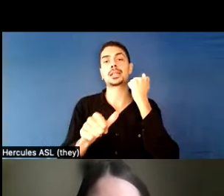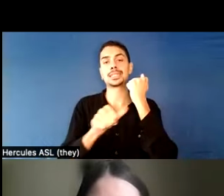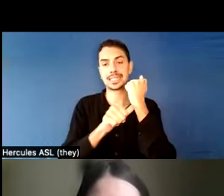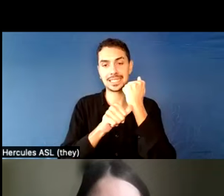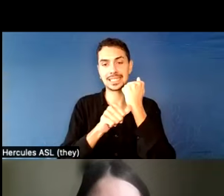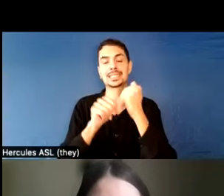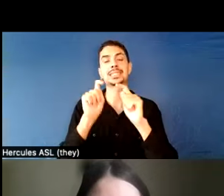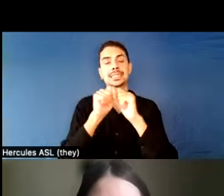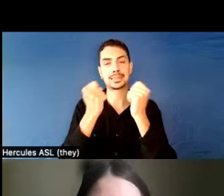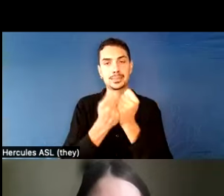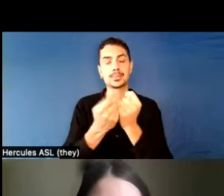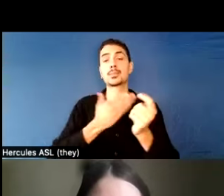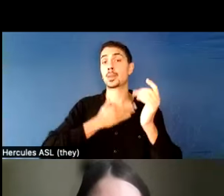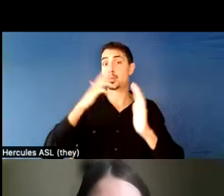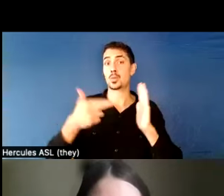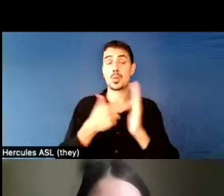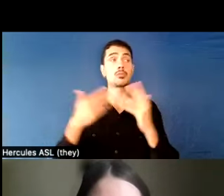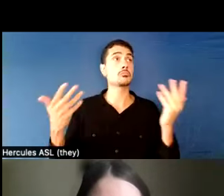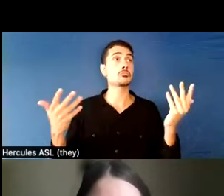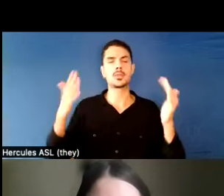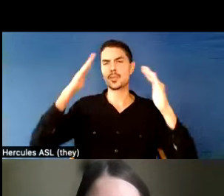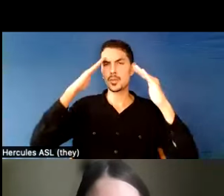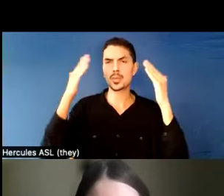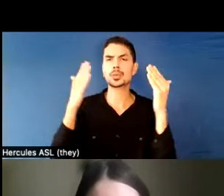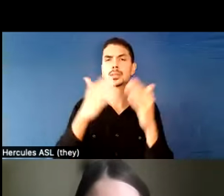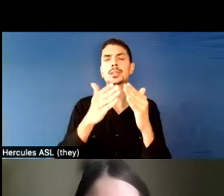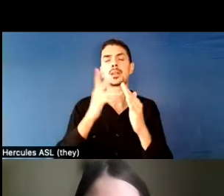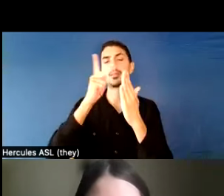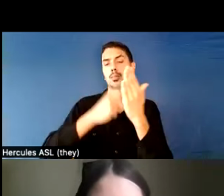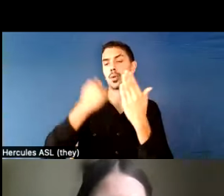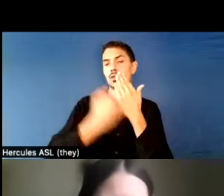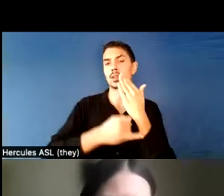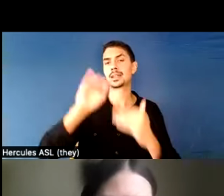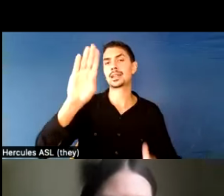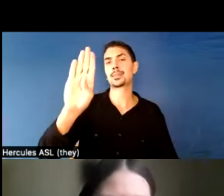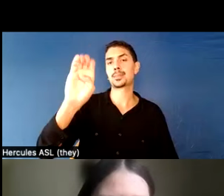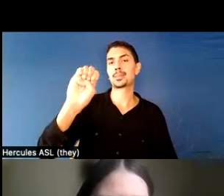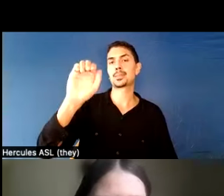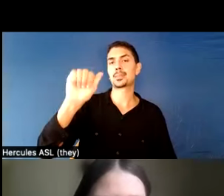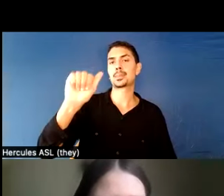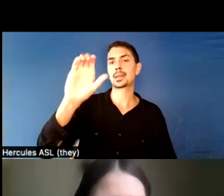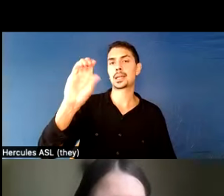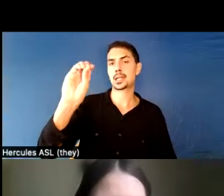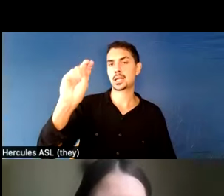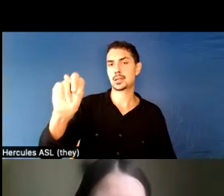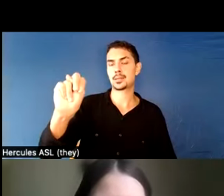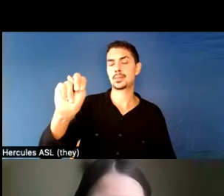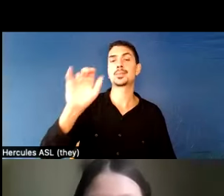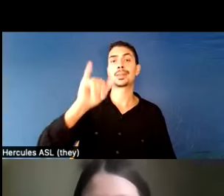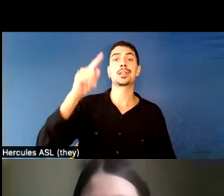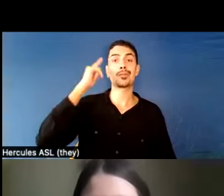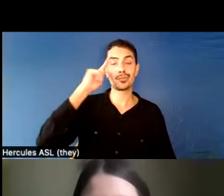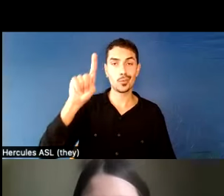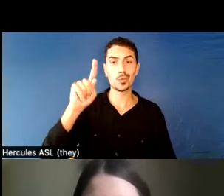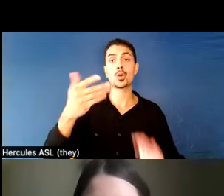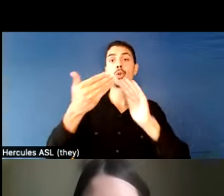My role is really focused on our Project Beacon, which is for urban Indian